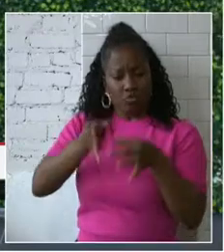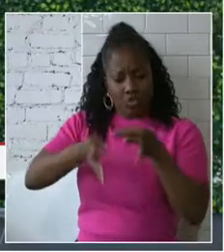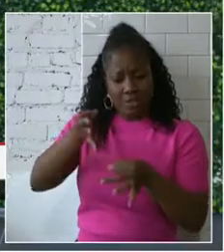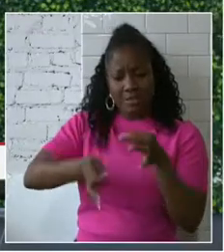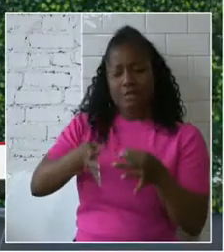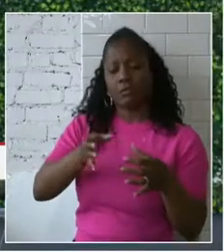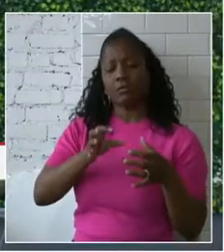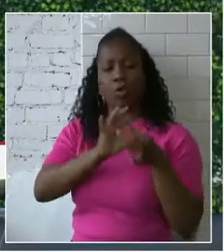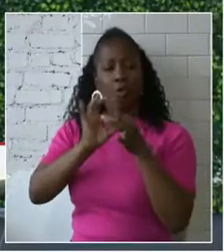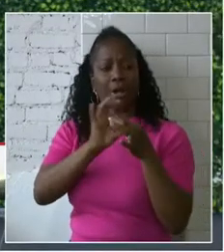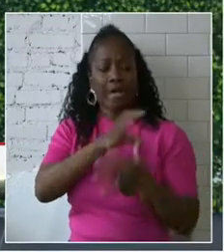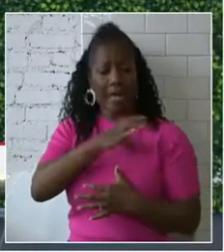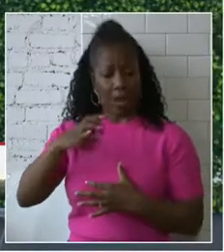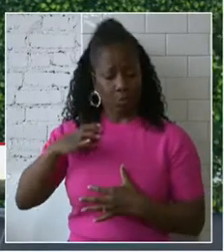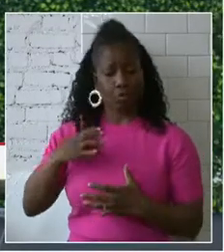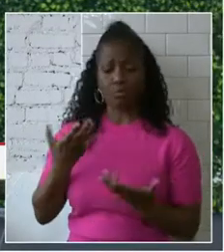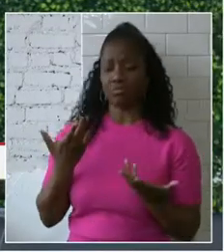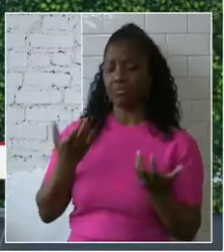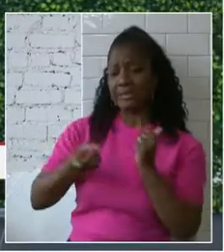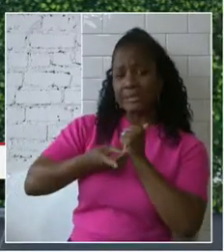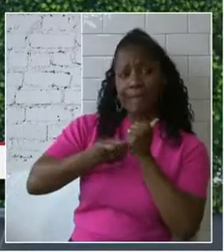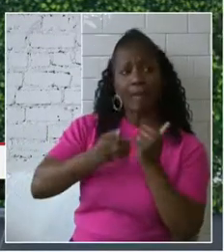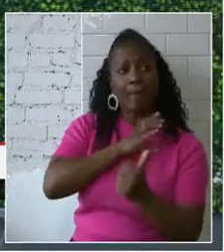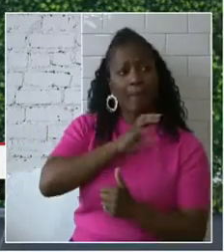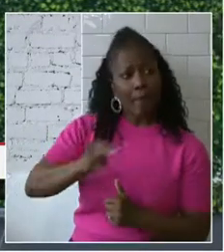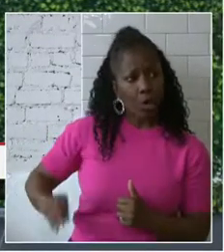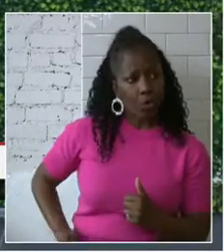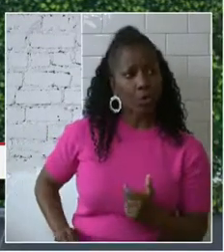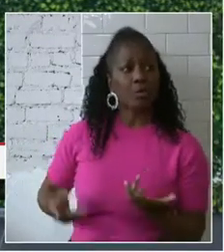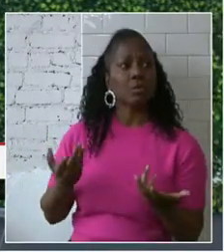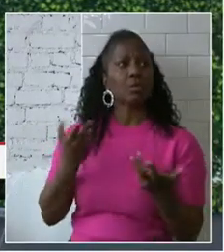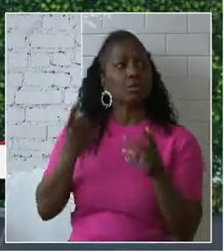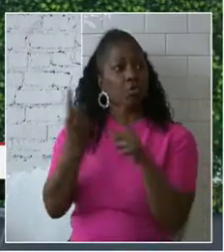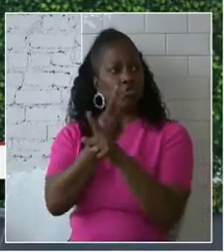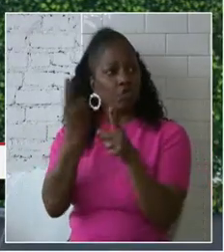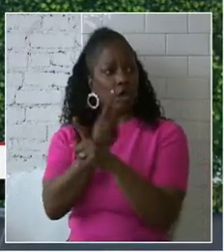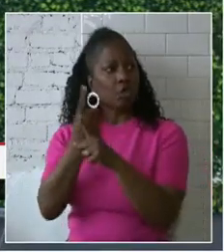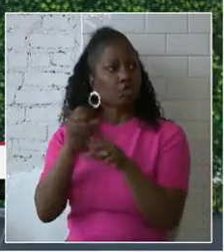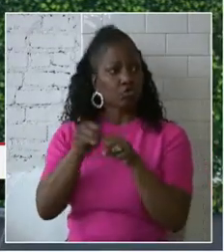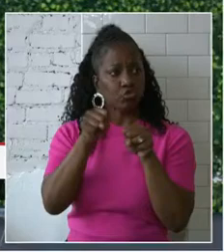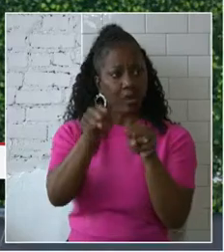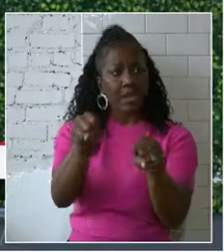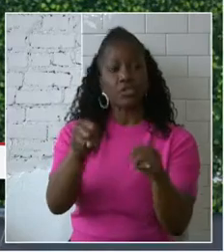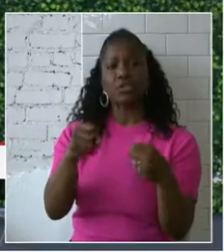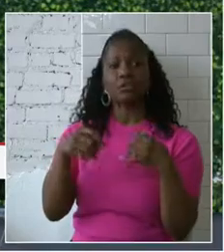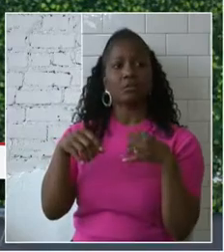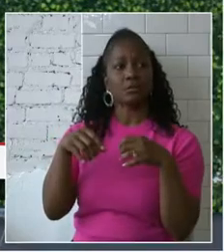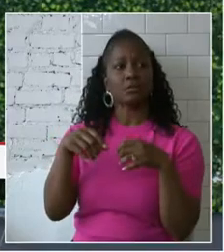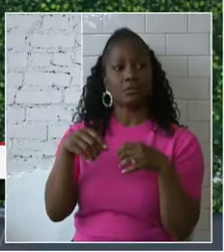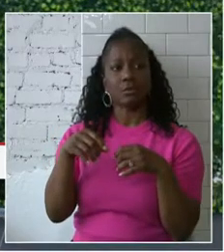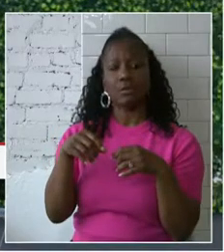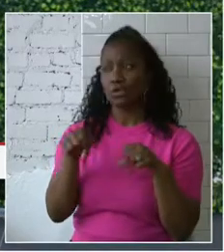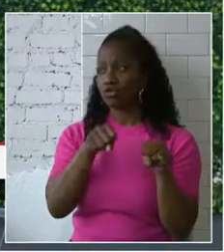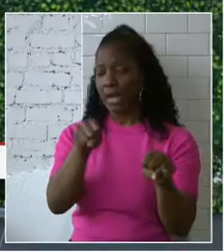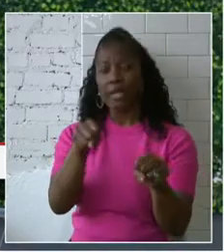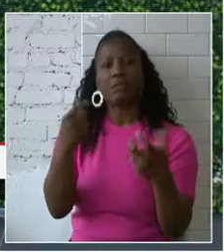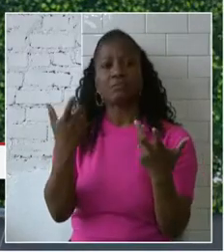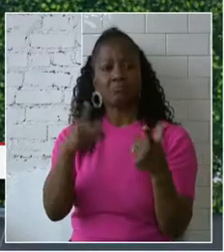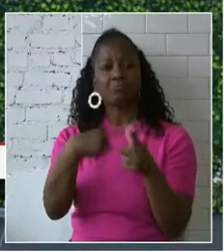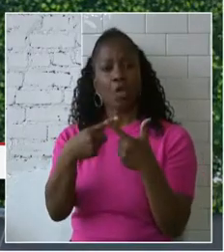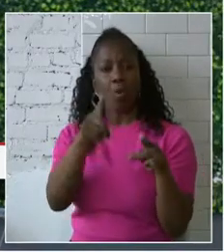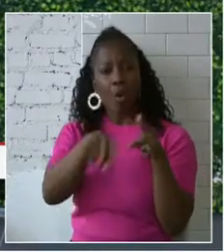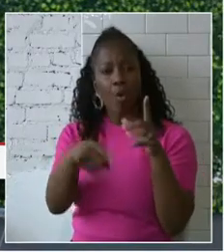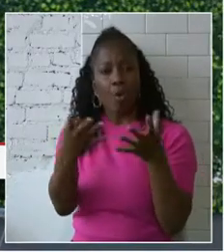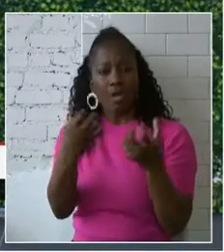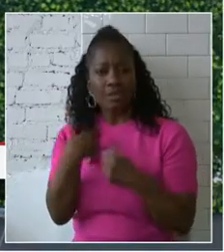Coordinating Council. The Deputy Mayor has regular strategy sessions with them. The thing that we've wanted from